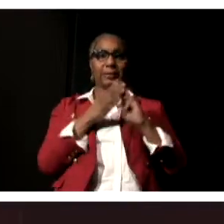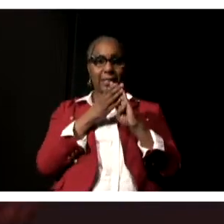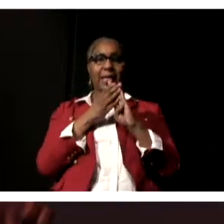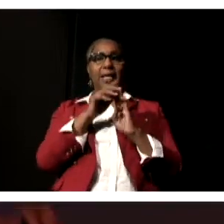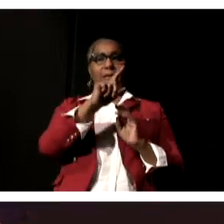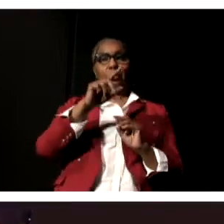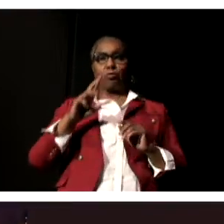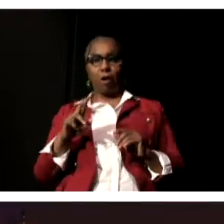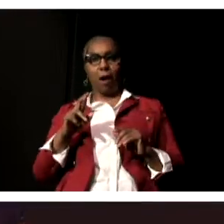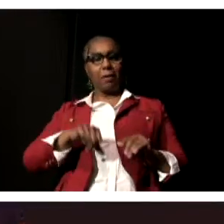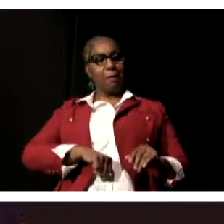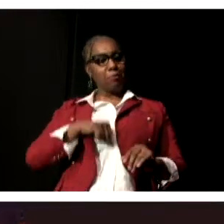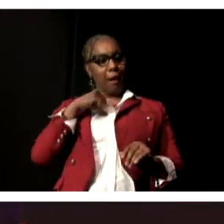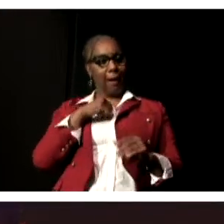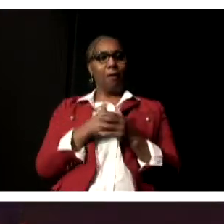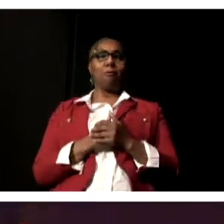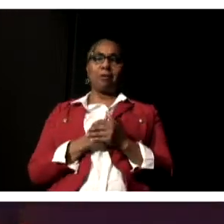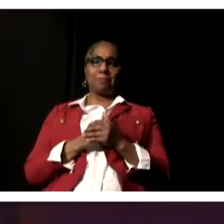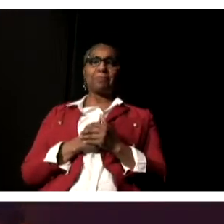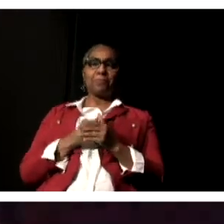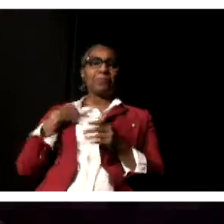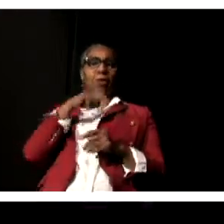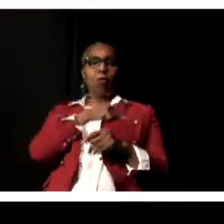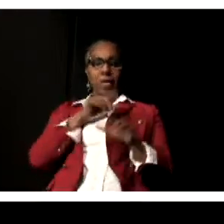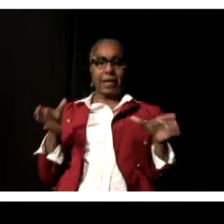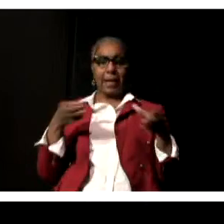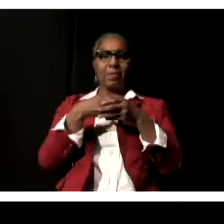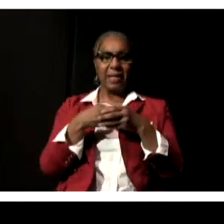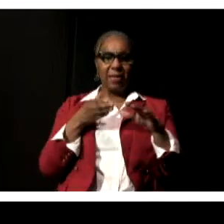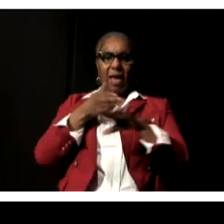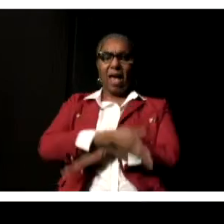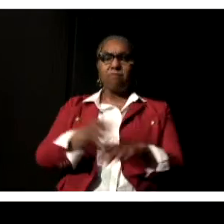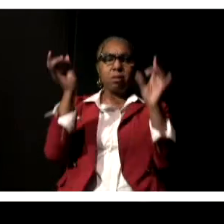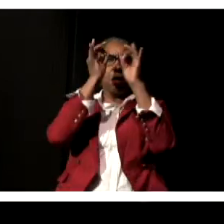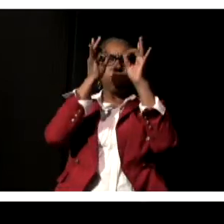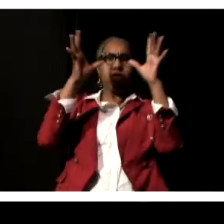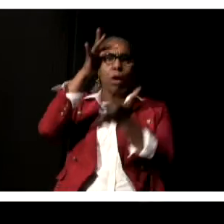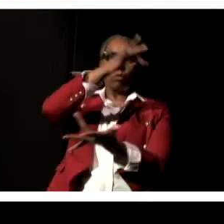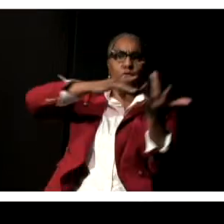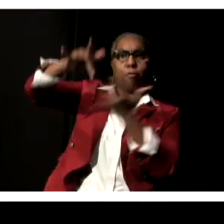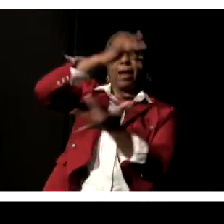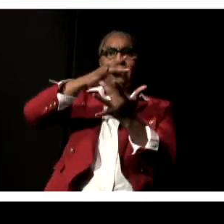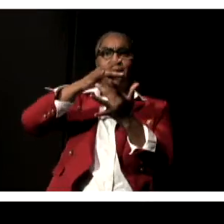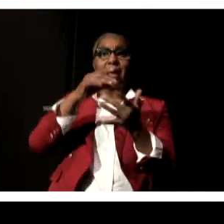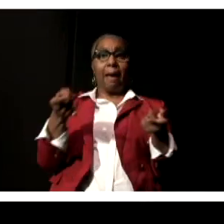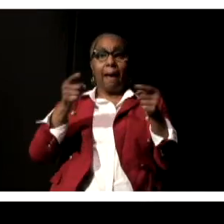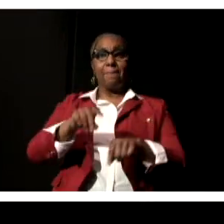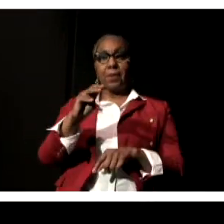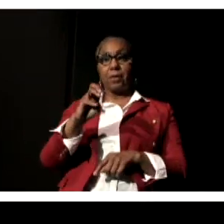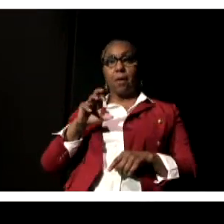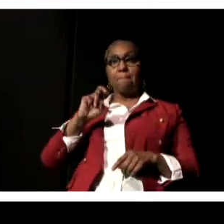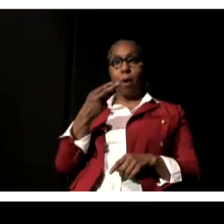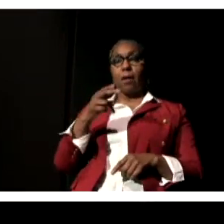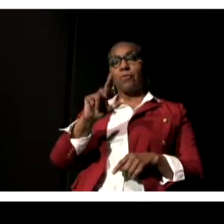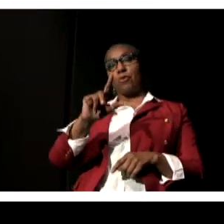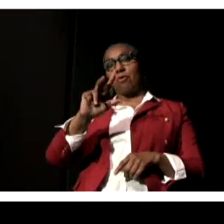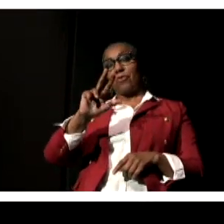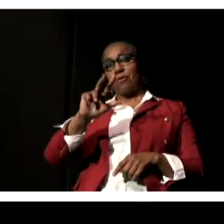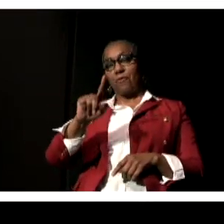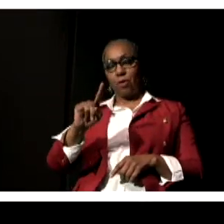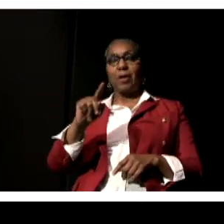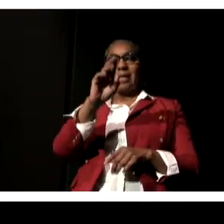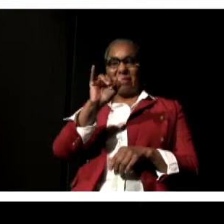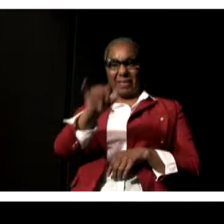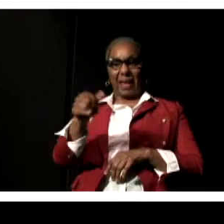Little Rock, proud. We came together after a devastating tornado on March 31st, a day that we will